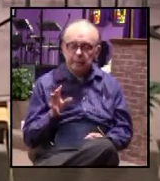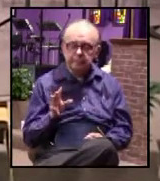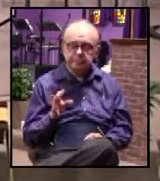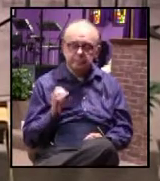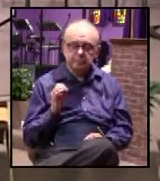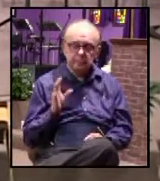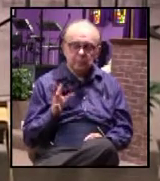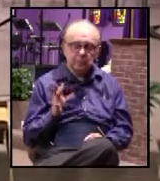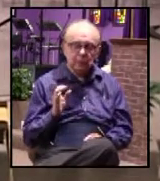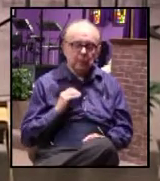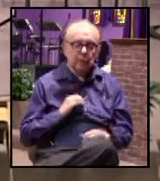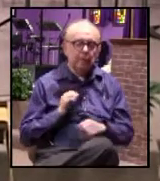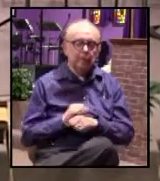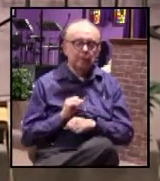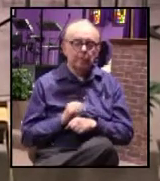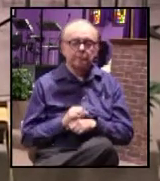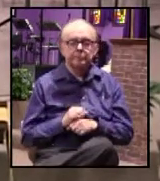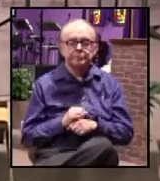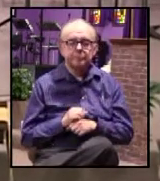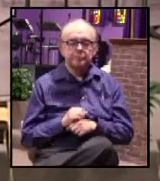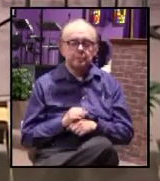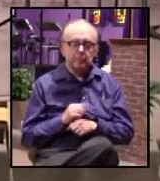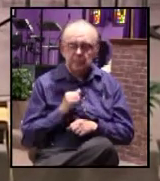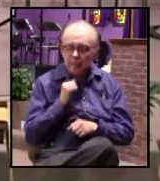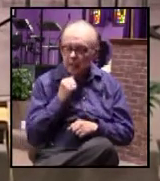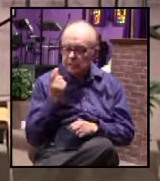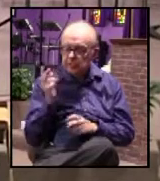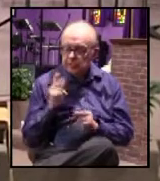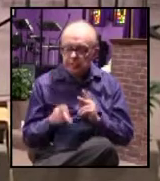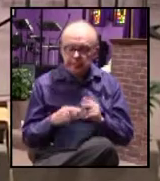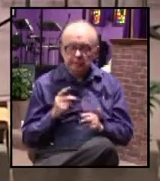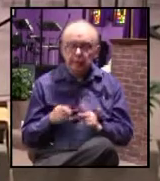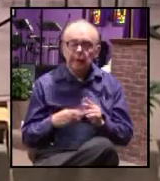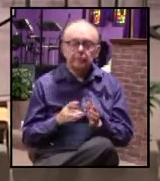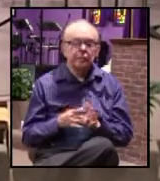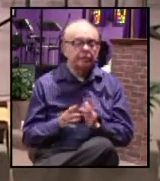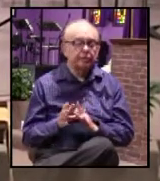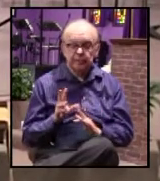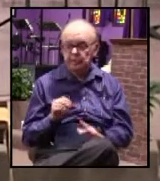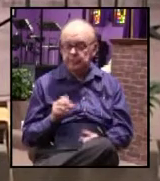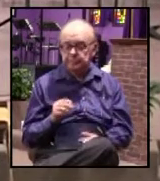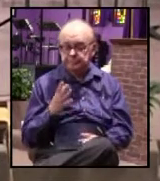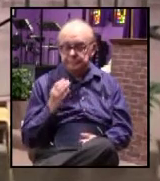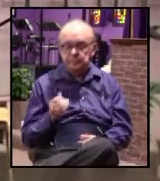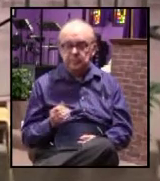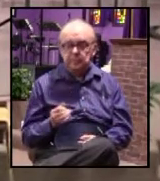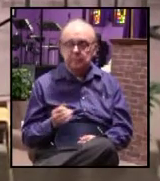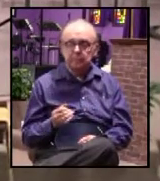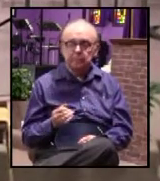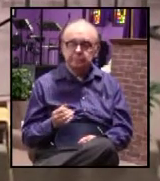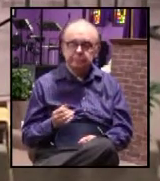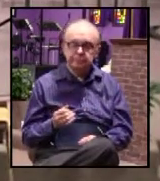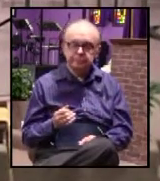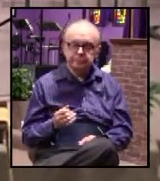I don't like my work, I'm not going to tell anybody about Jesus. Because